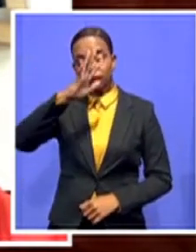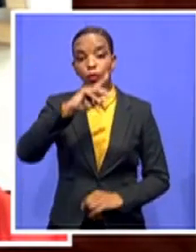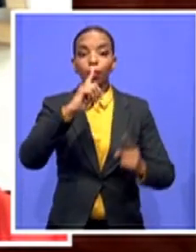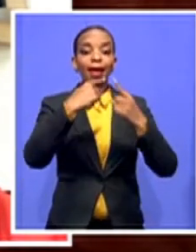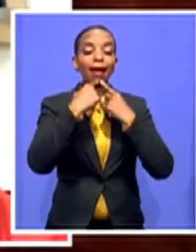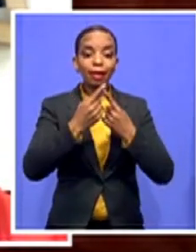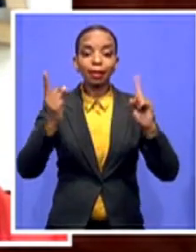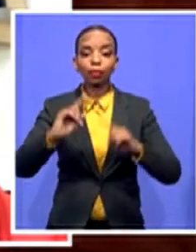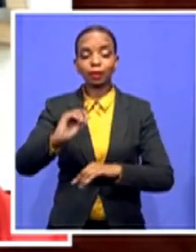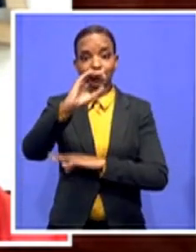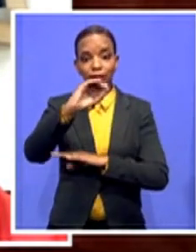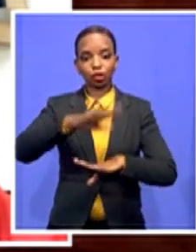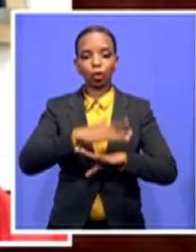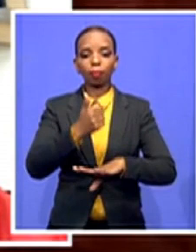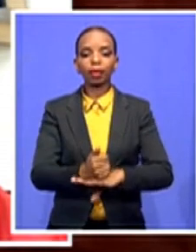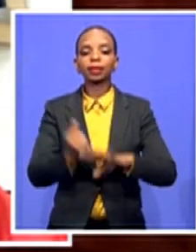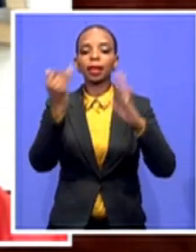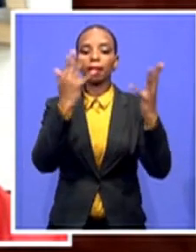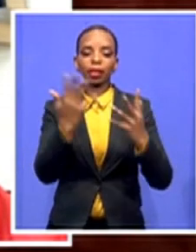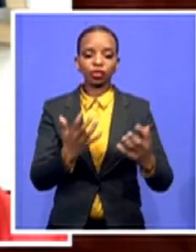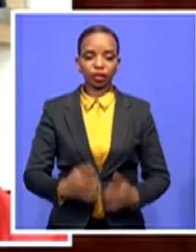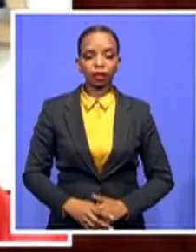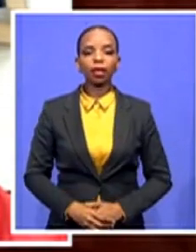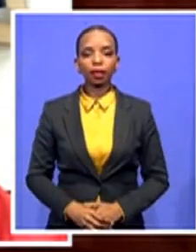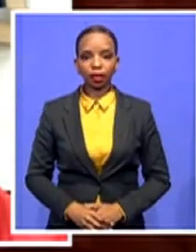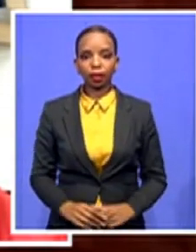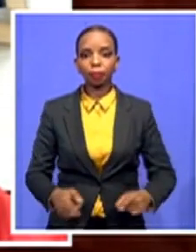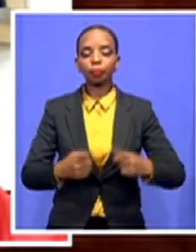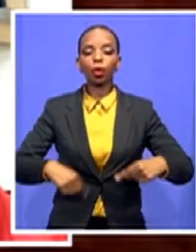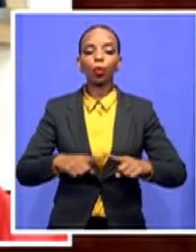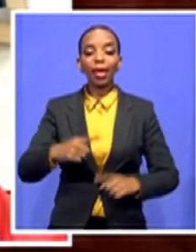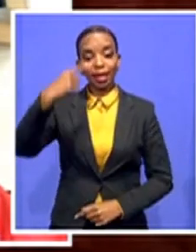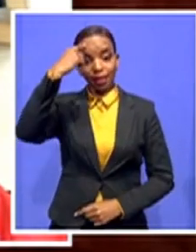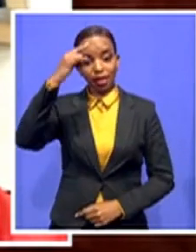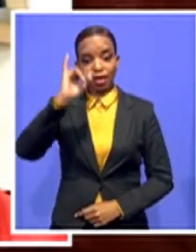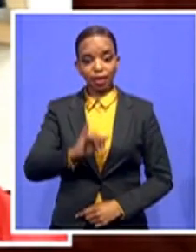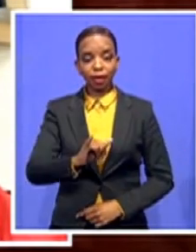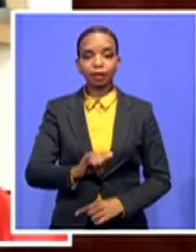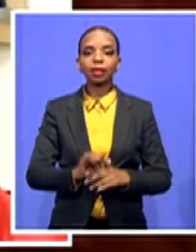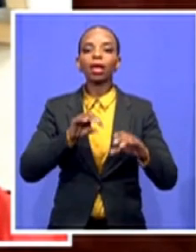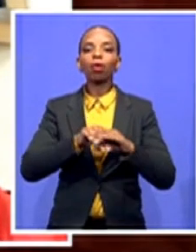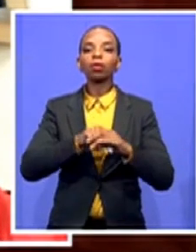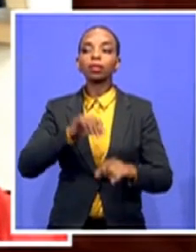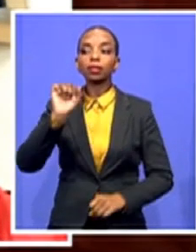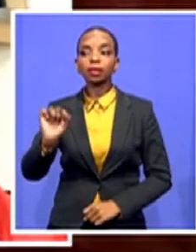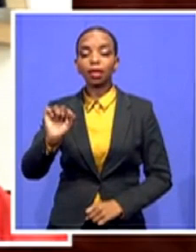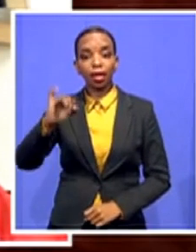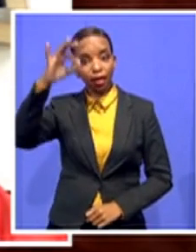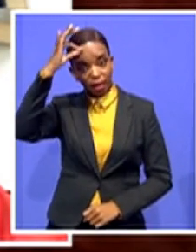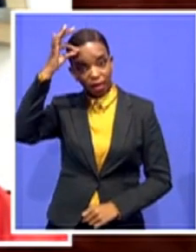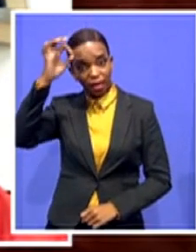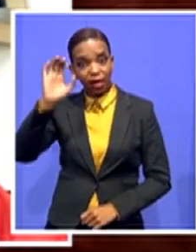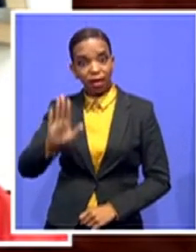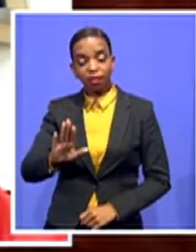we think that in the context of government's own stance at the macroeconomic policy level,